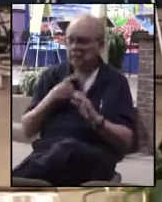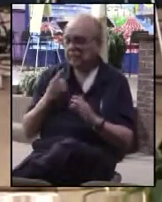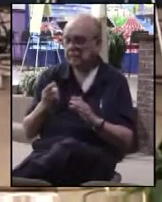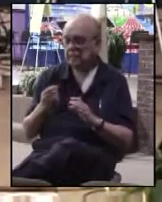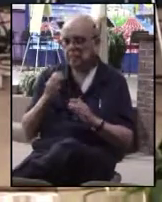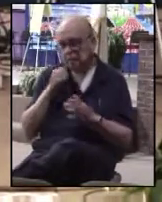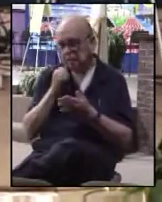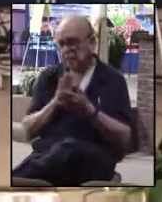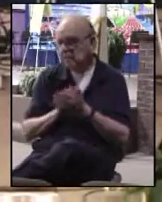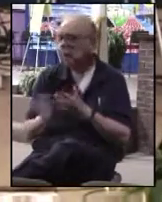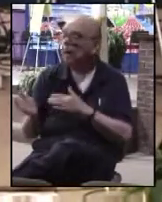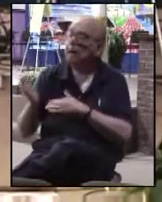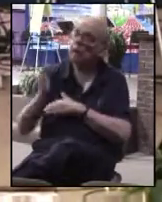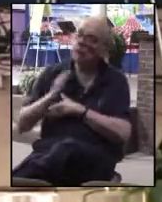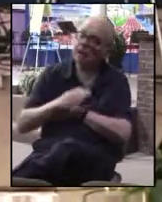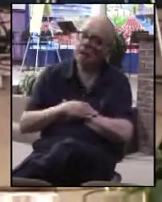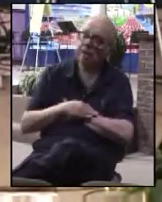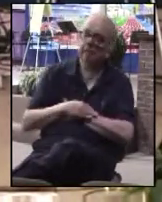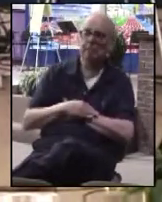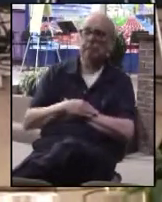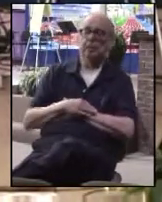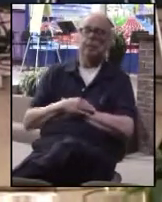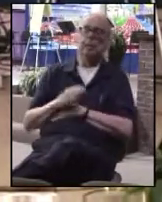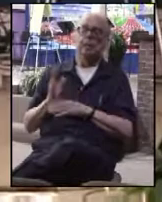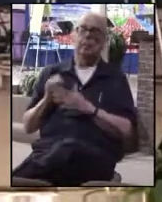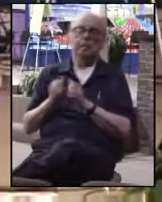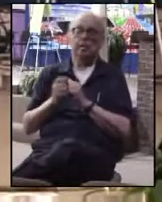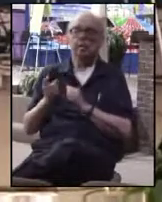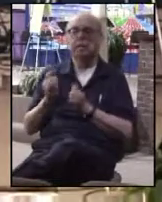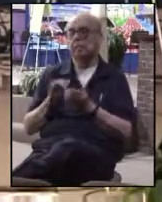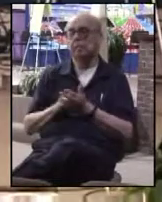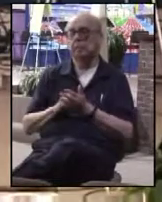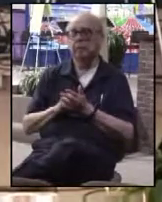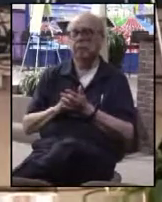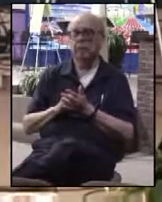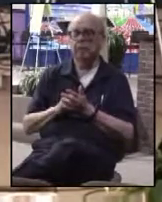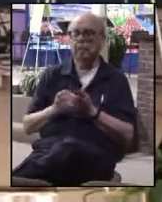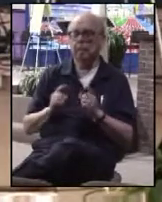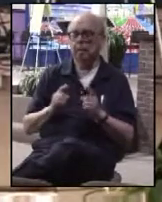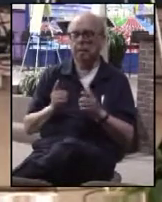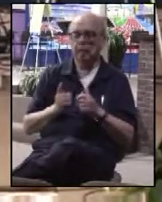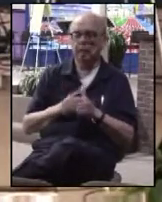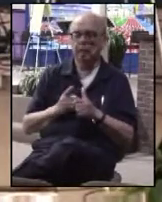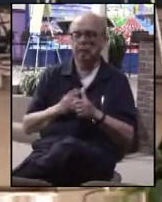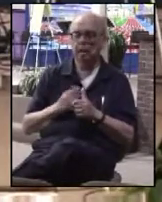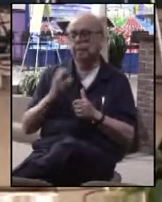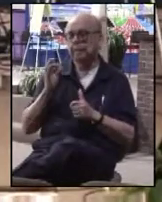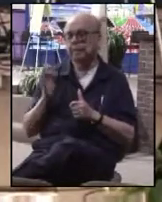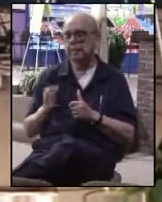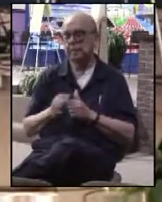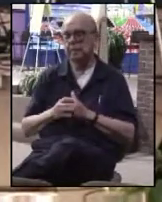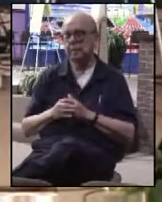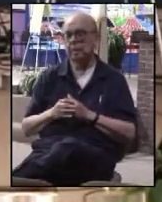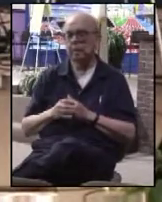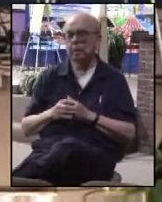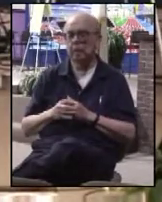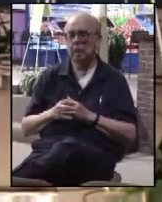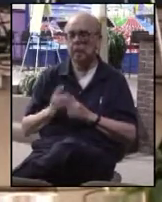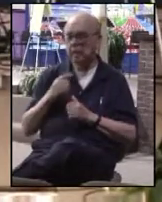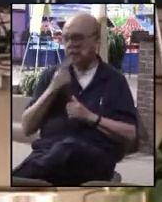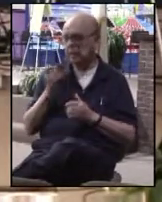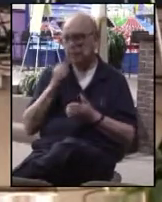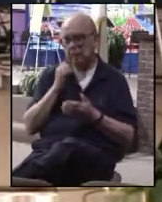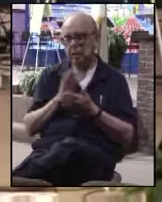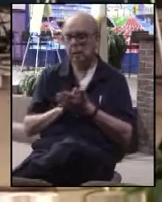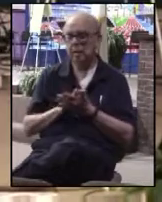wife all day long and I've shared with you this when I first started pastoring I would tell my